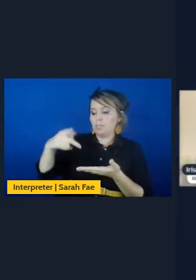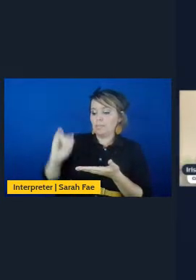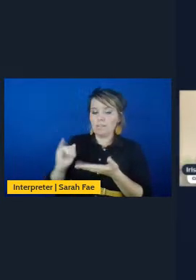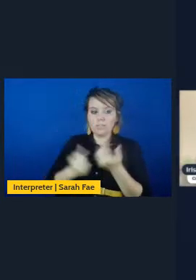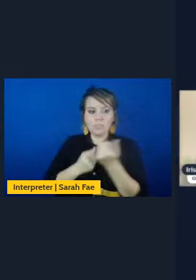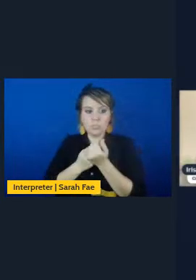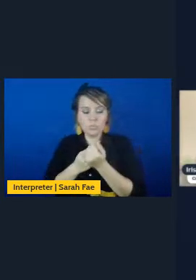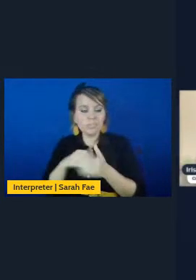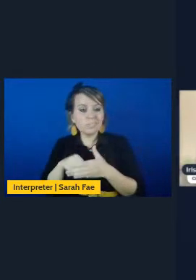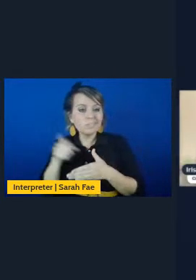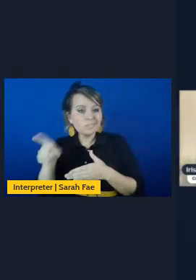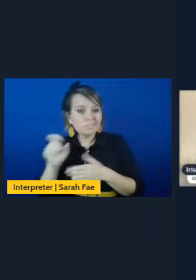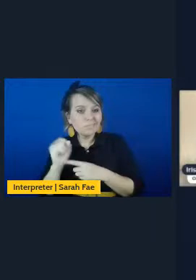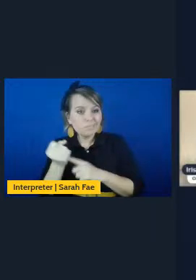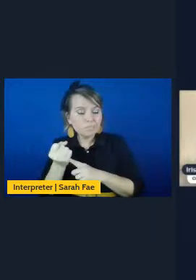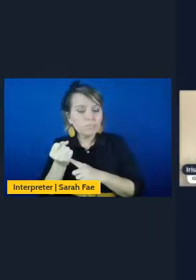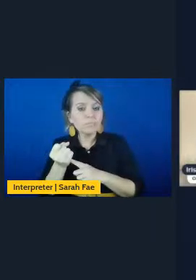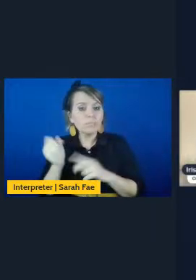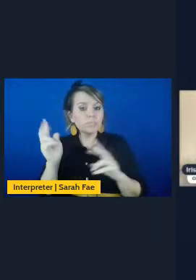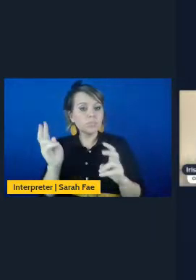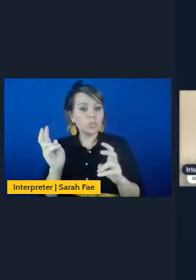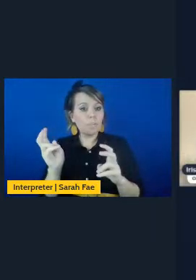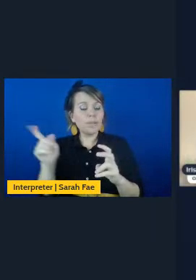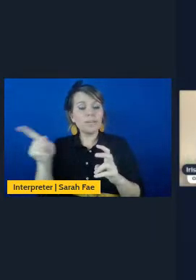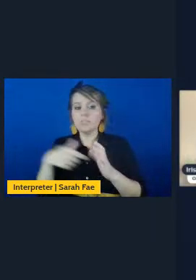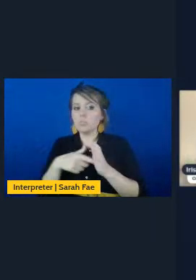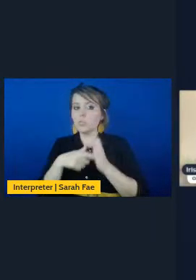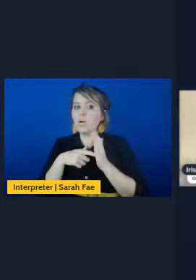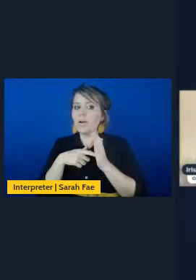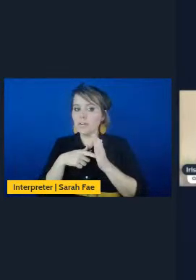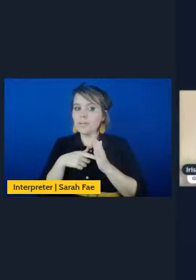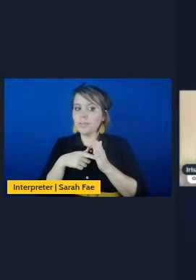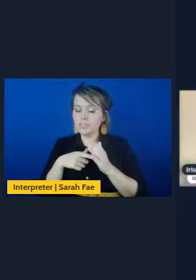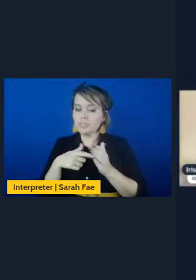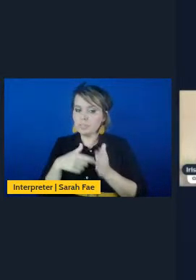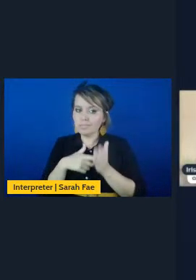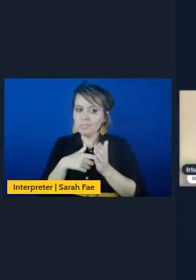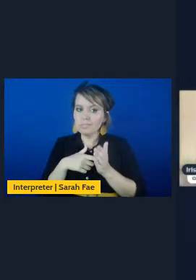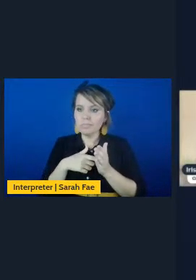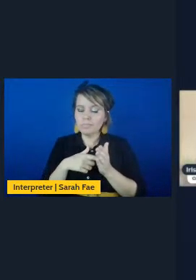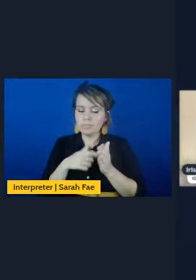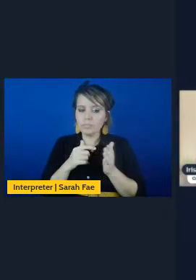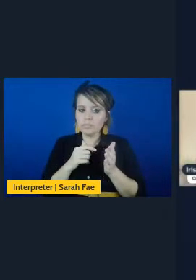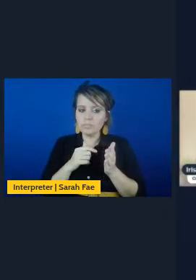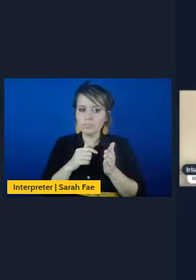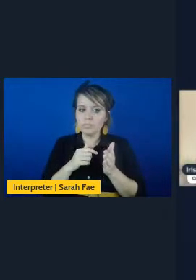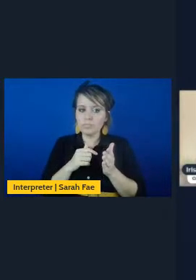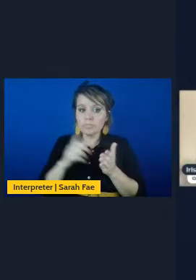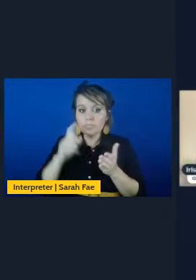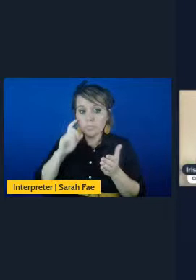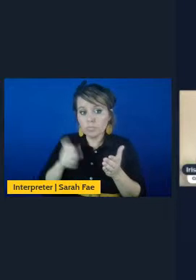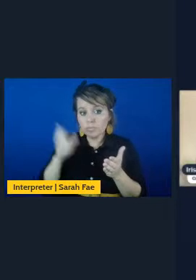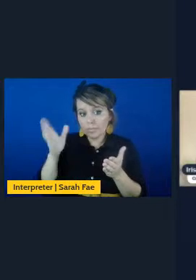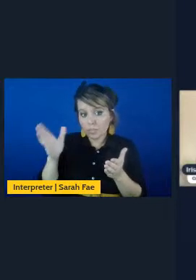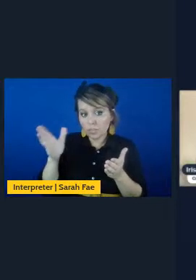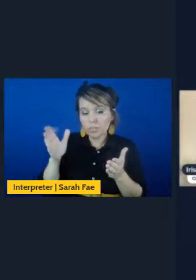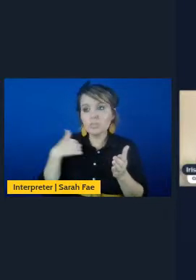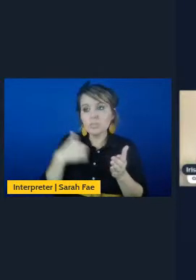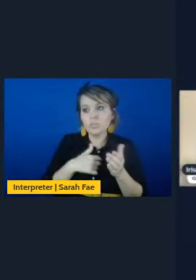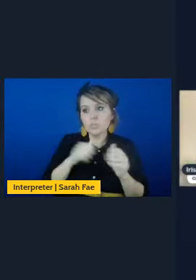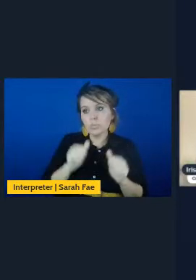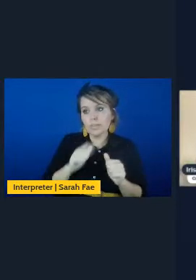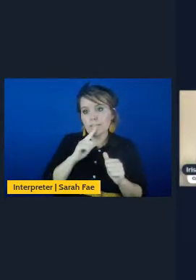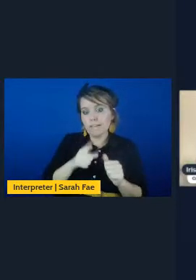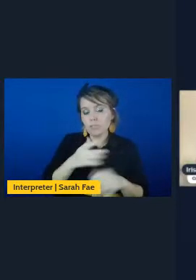this case, the topic ARN is actually a required parameter. And note how here we can actually get